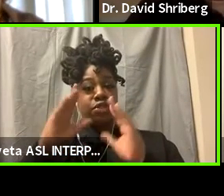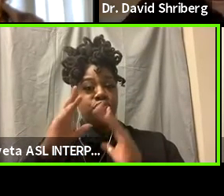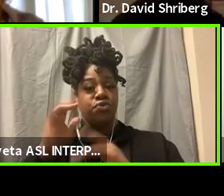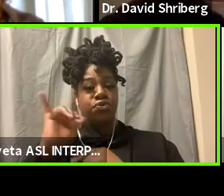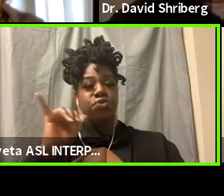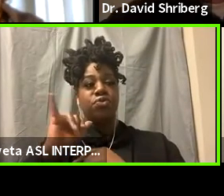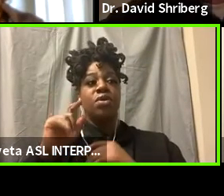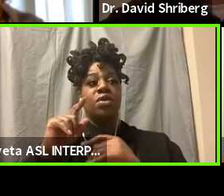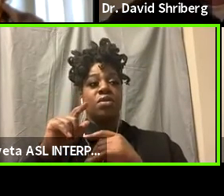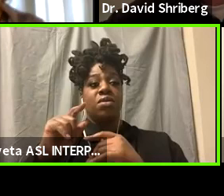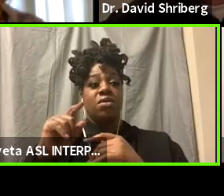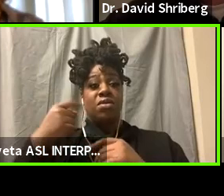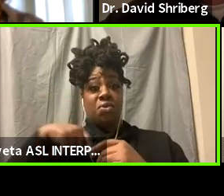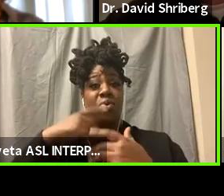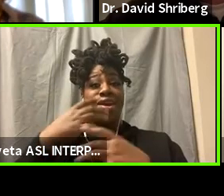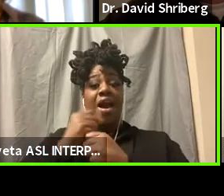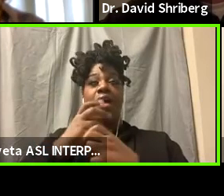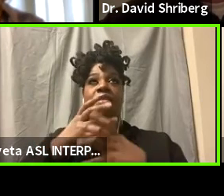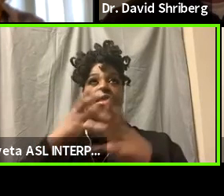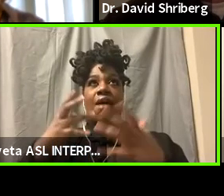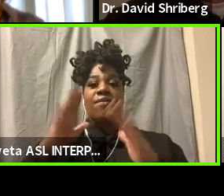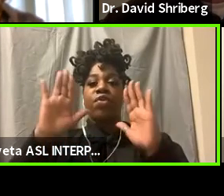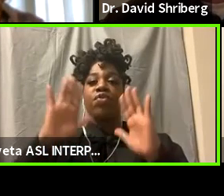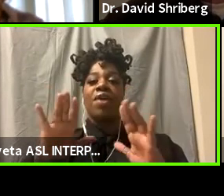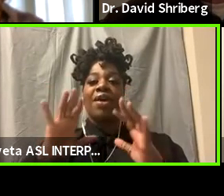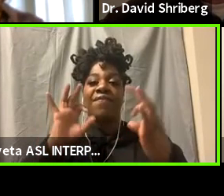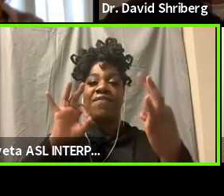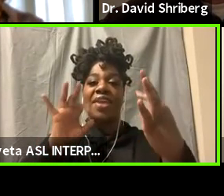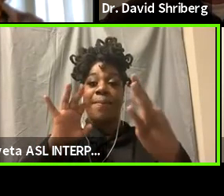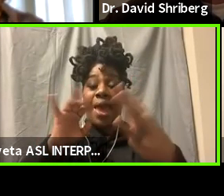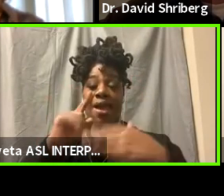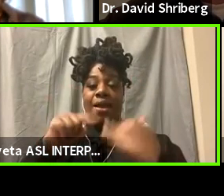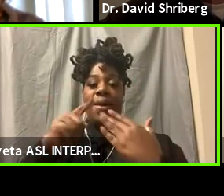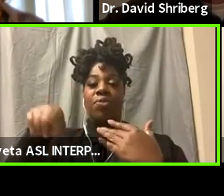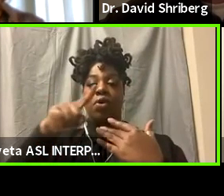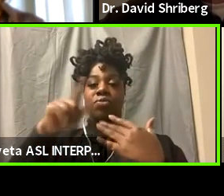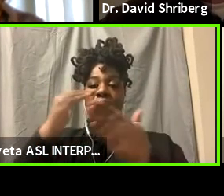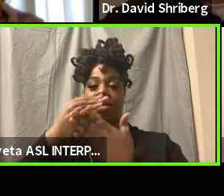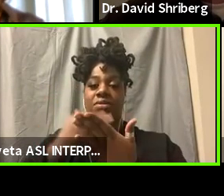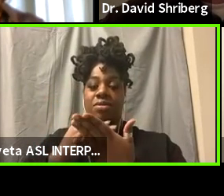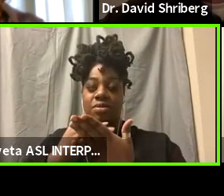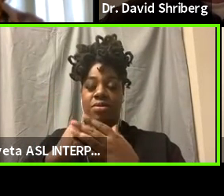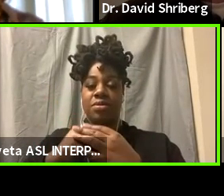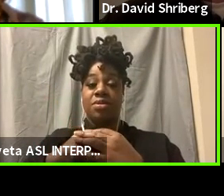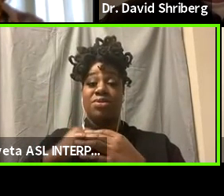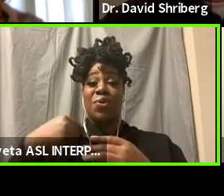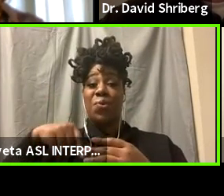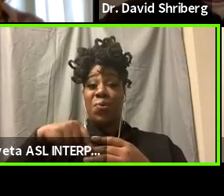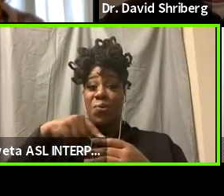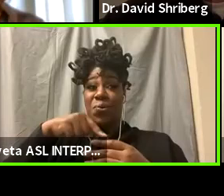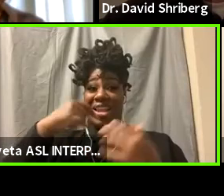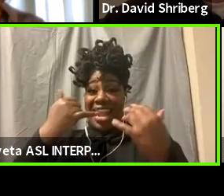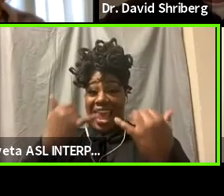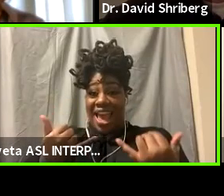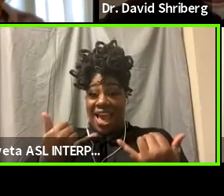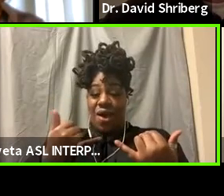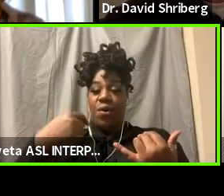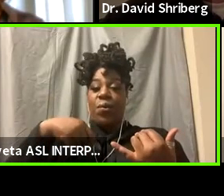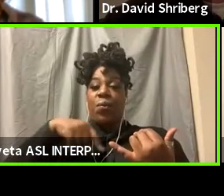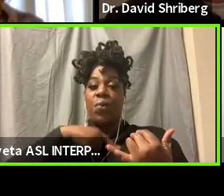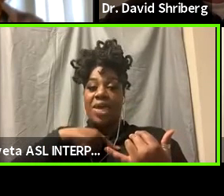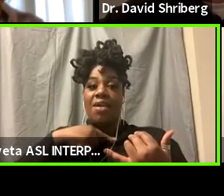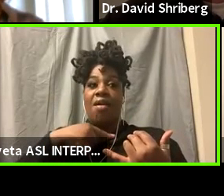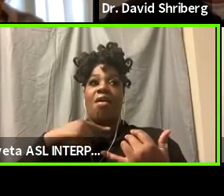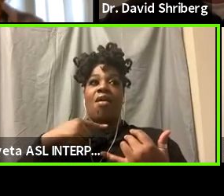really great feedback about those lessons. And so we are in the process now of really